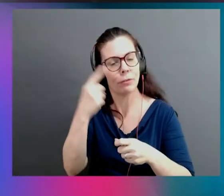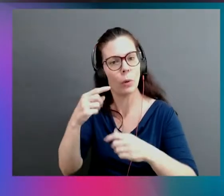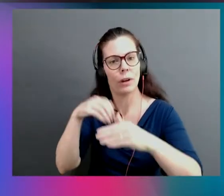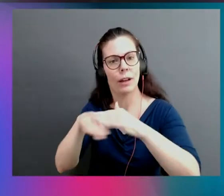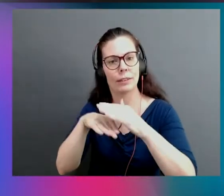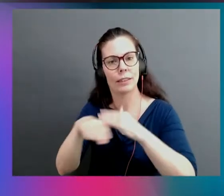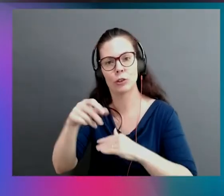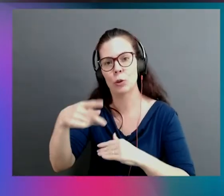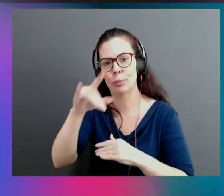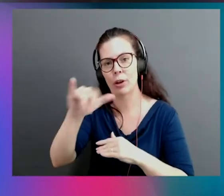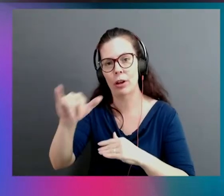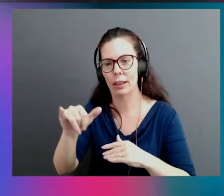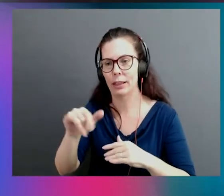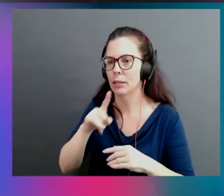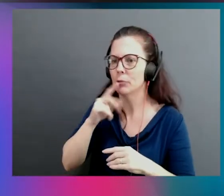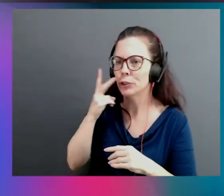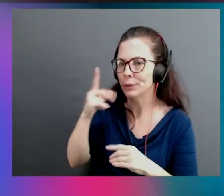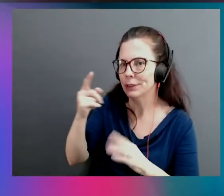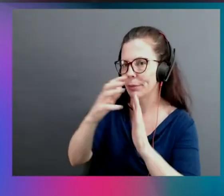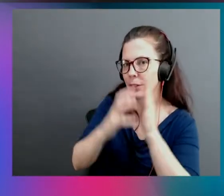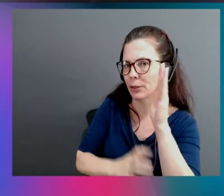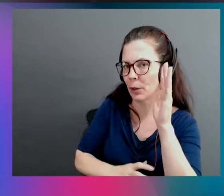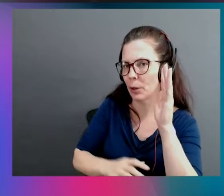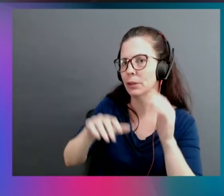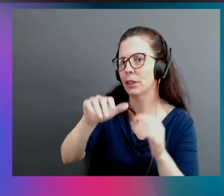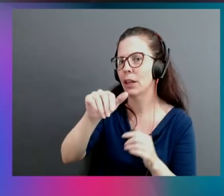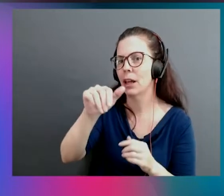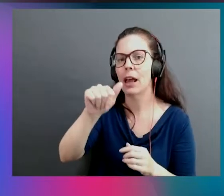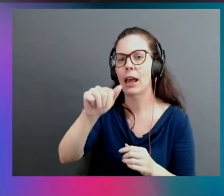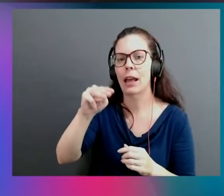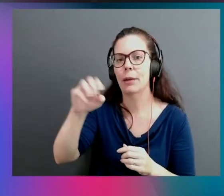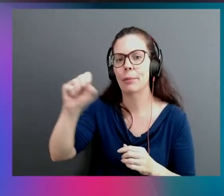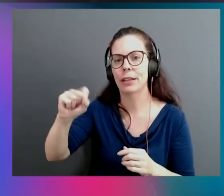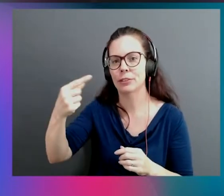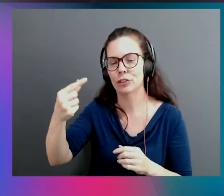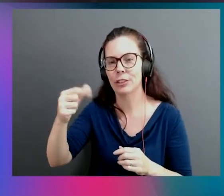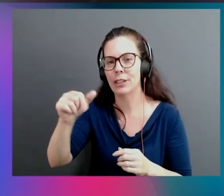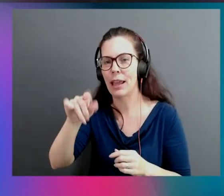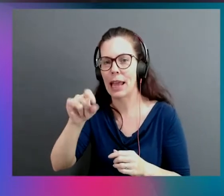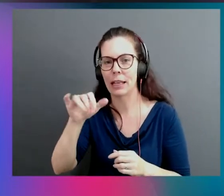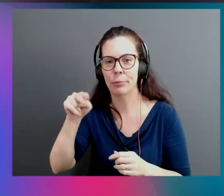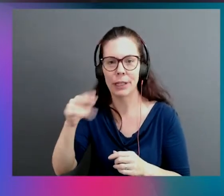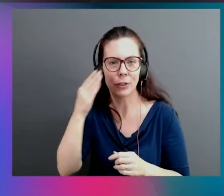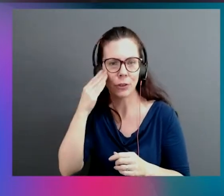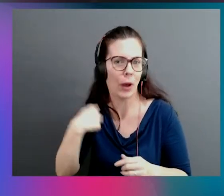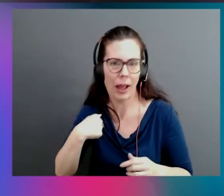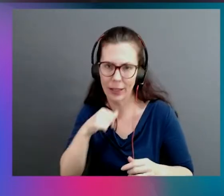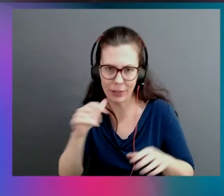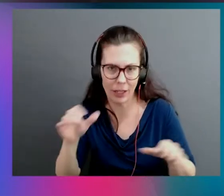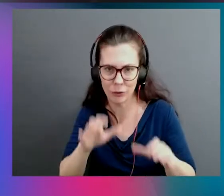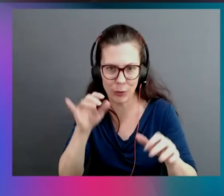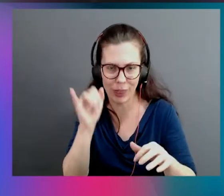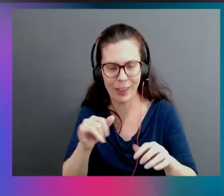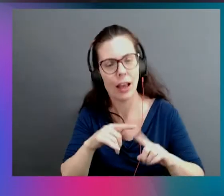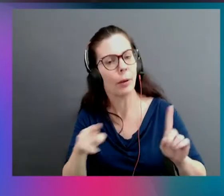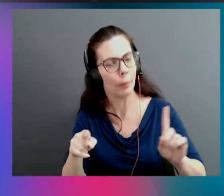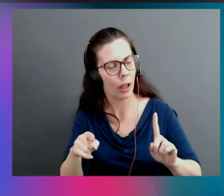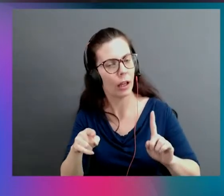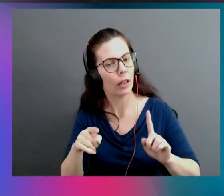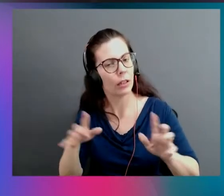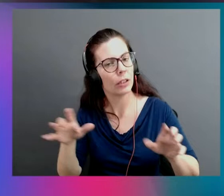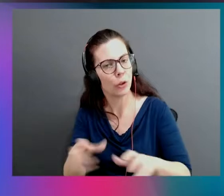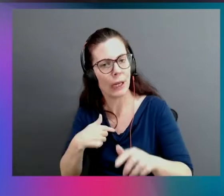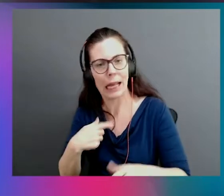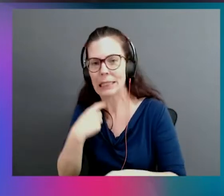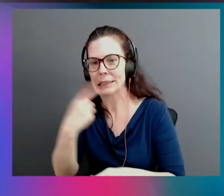now and seeing AMSG admin and knowing that I didn't do that. But do what I say, not what I do.